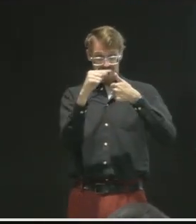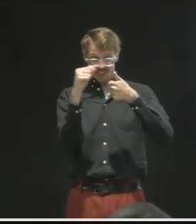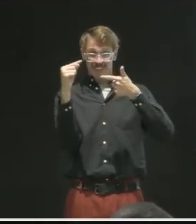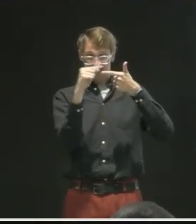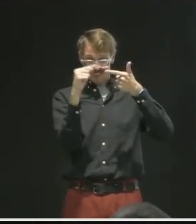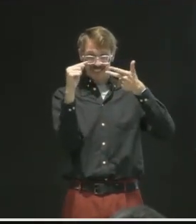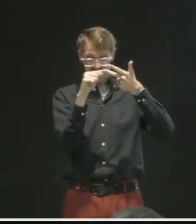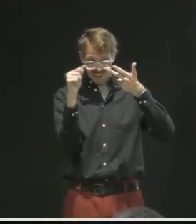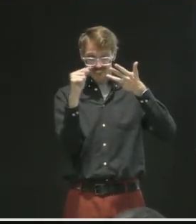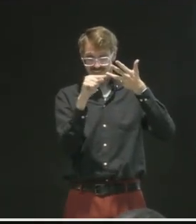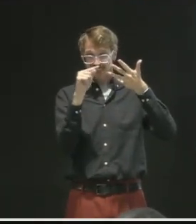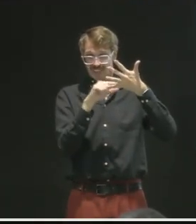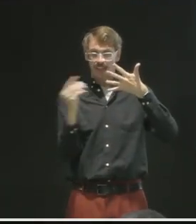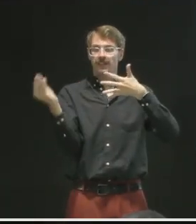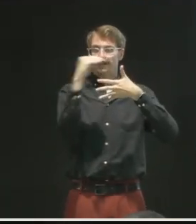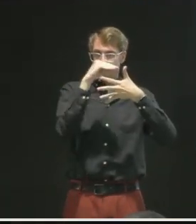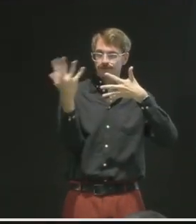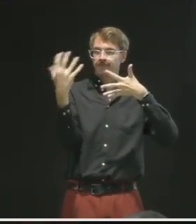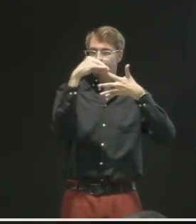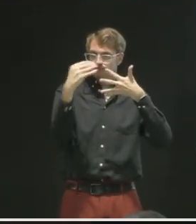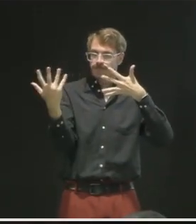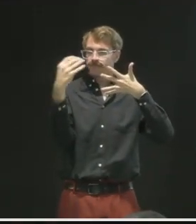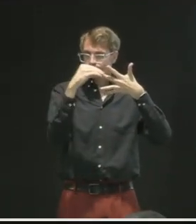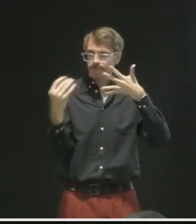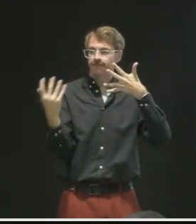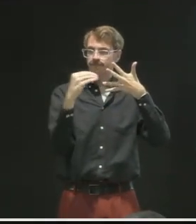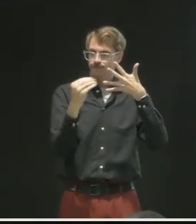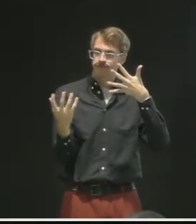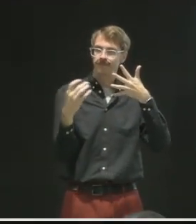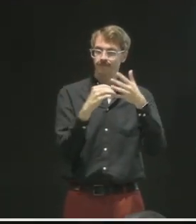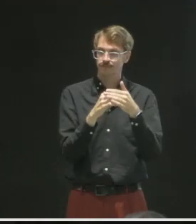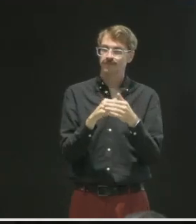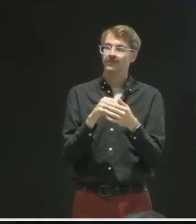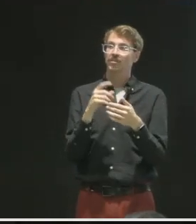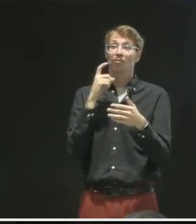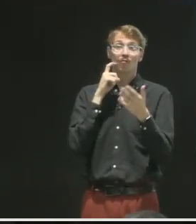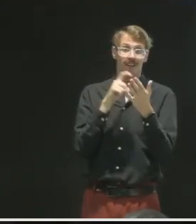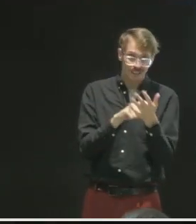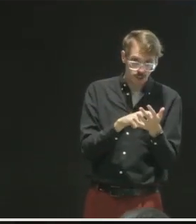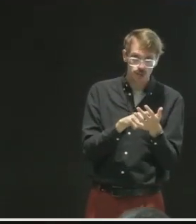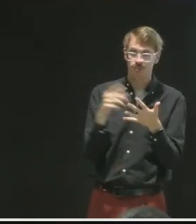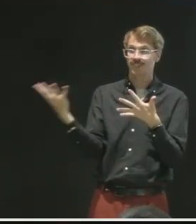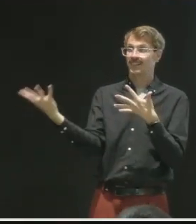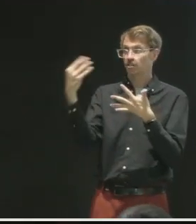Recognition, integration, investment. And I forgot to mention, but we have data from, I